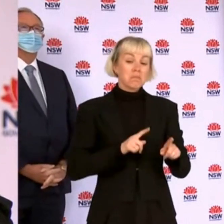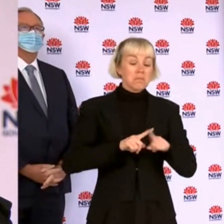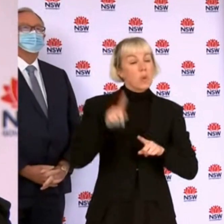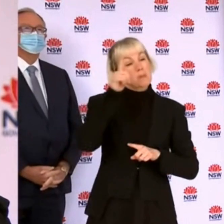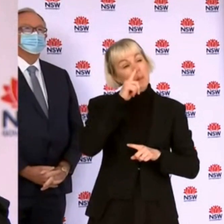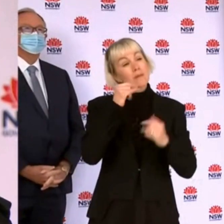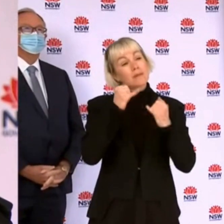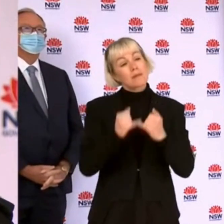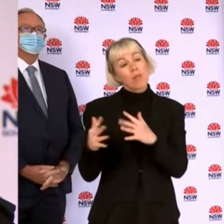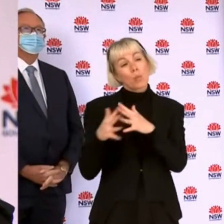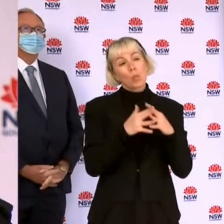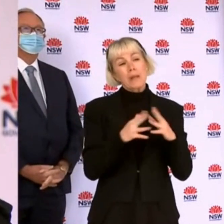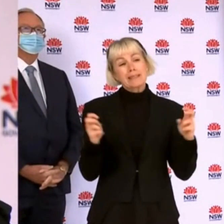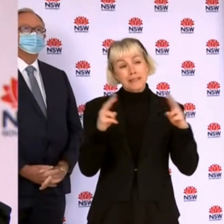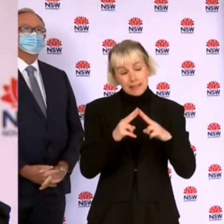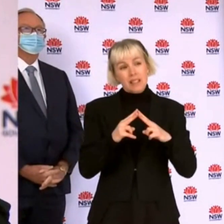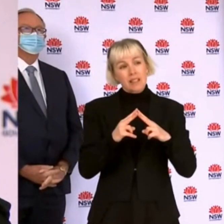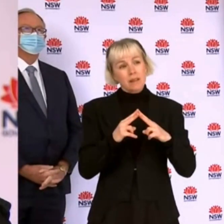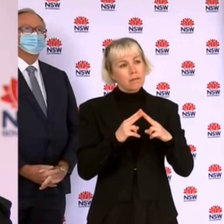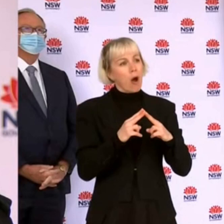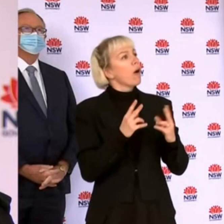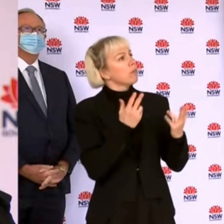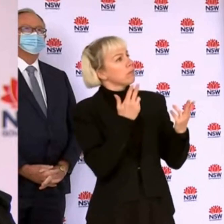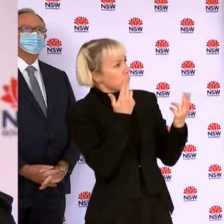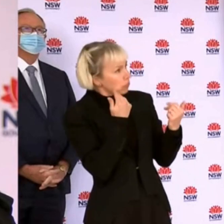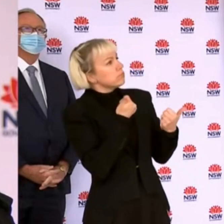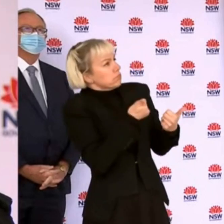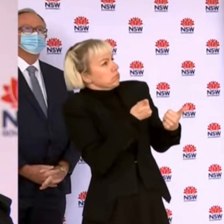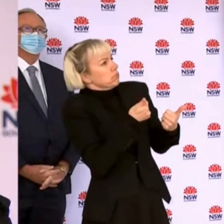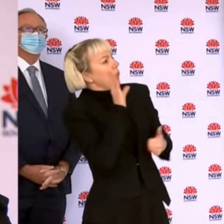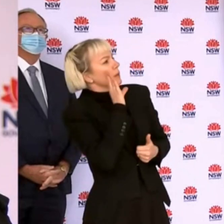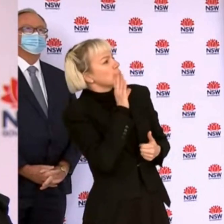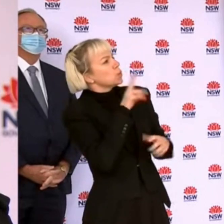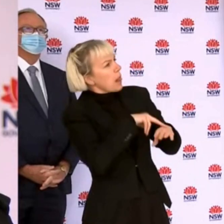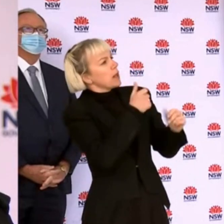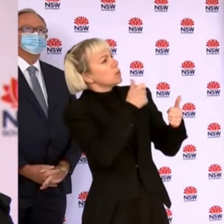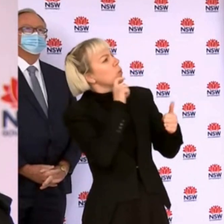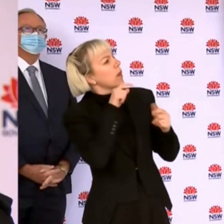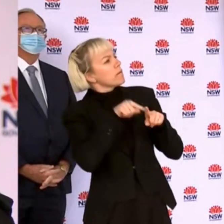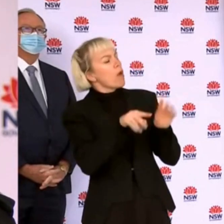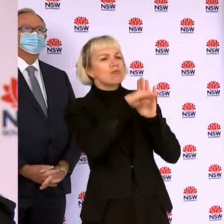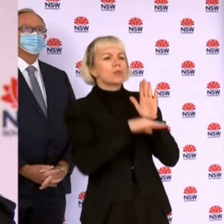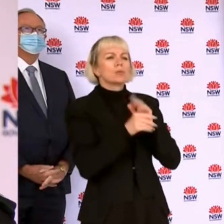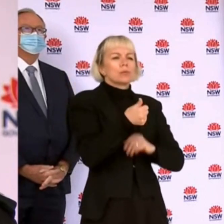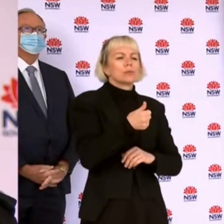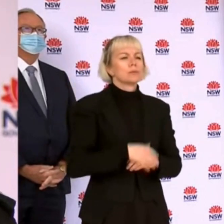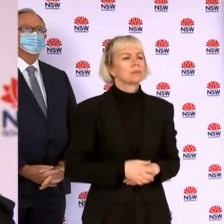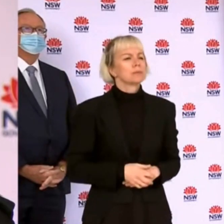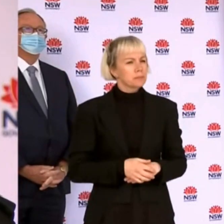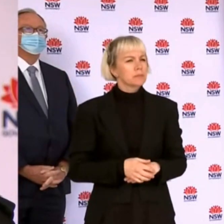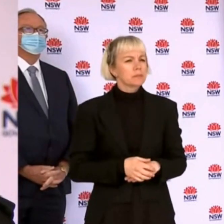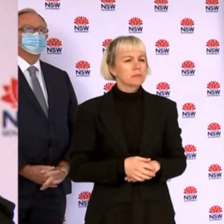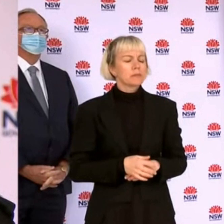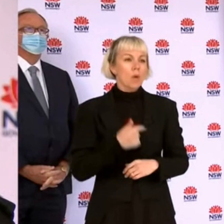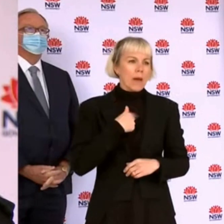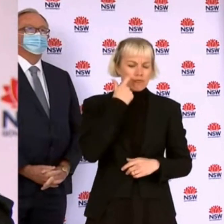main complying with the public health orders and willing to engage police. We are going to continue with our efforts in terms of elders in